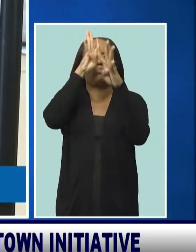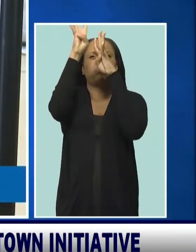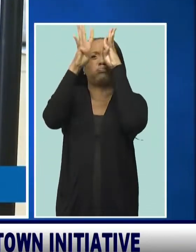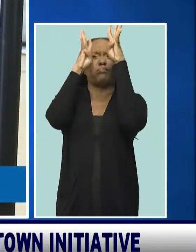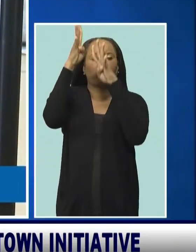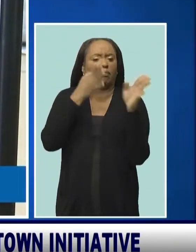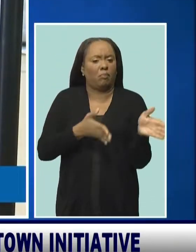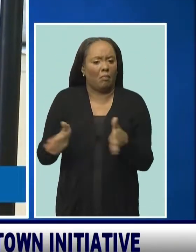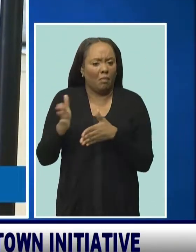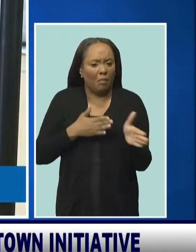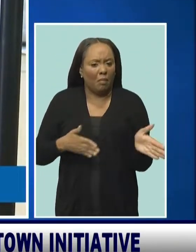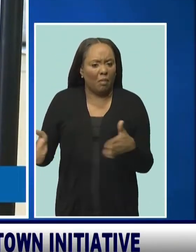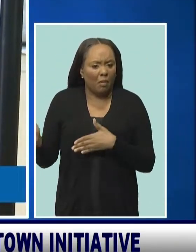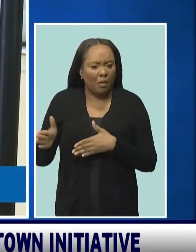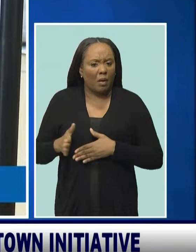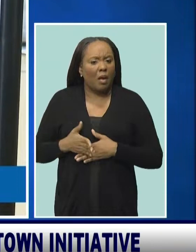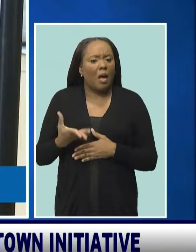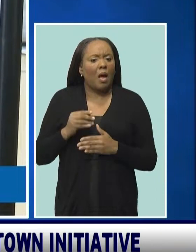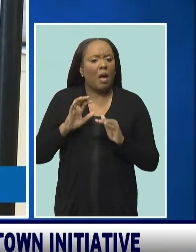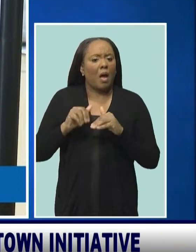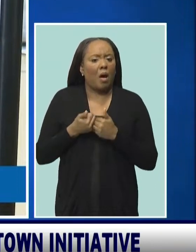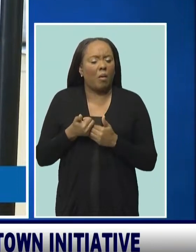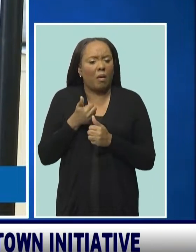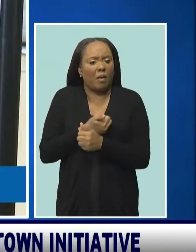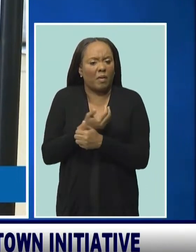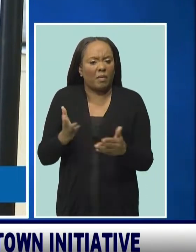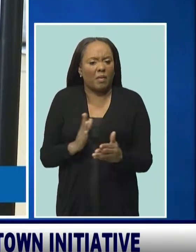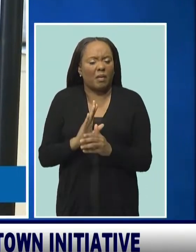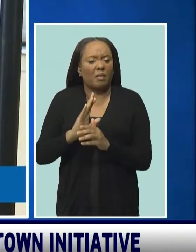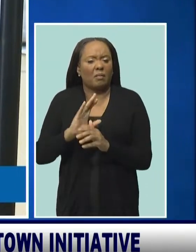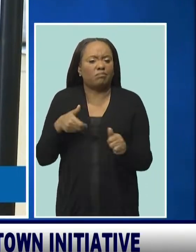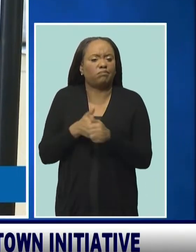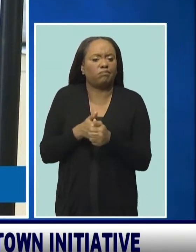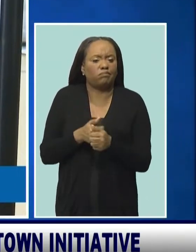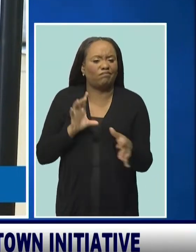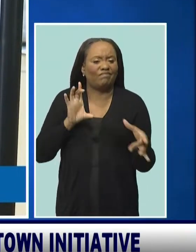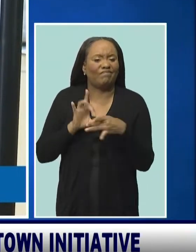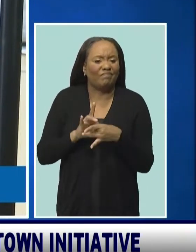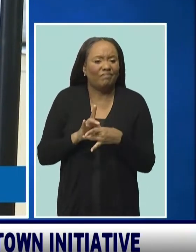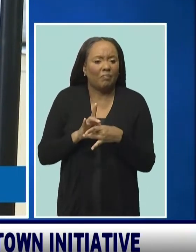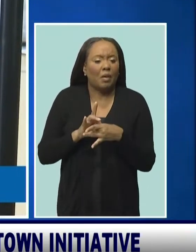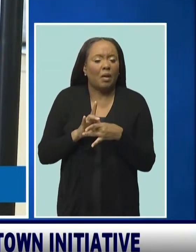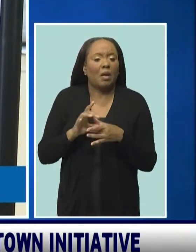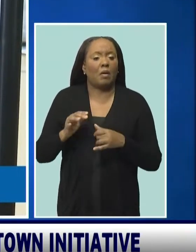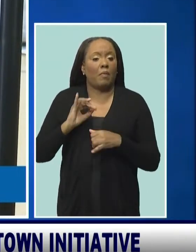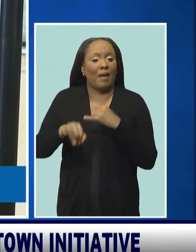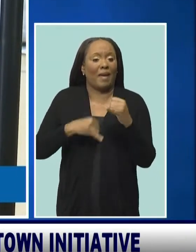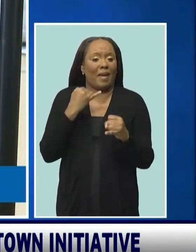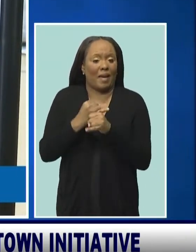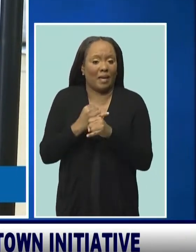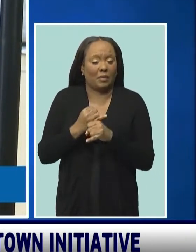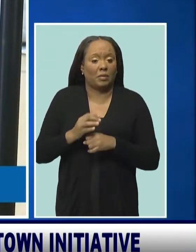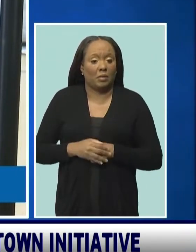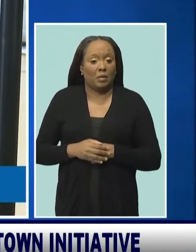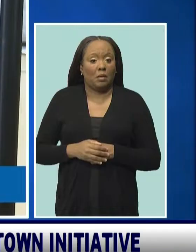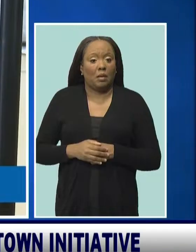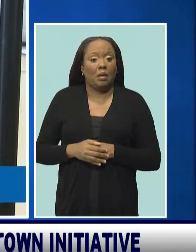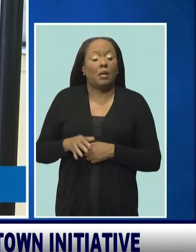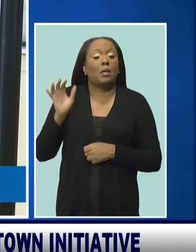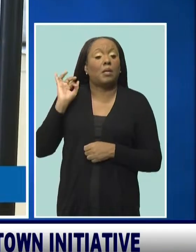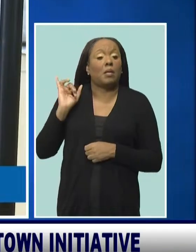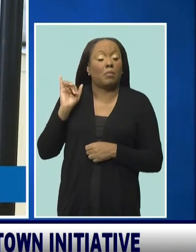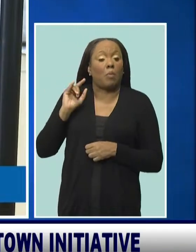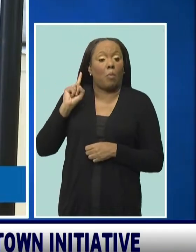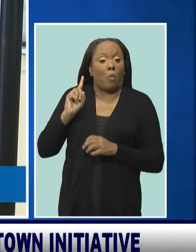the Global Center on Adaptation, an international organization based in the Netherlands. That group acts as a solutions